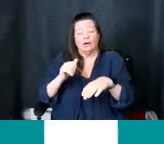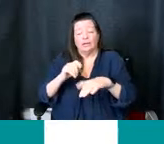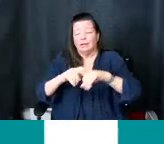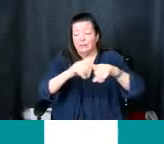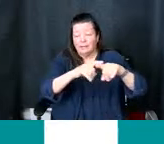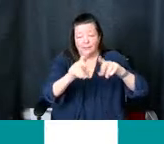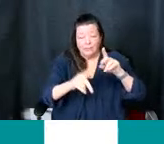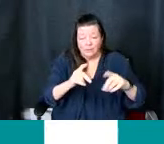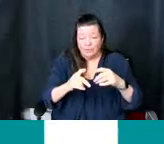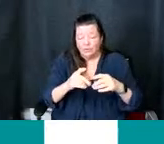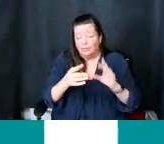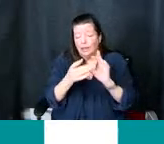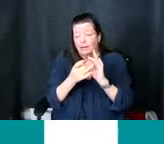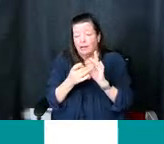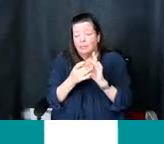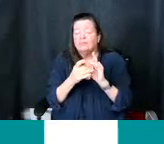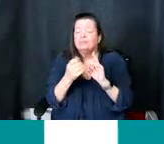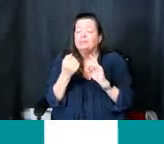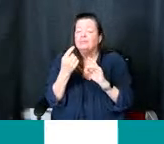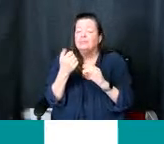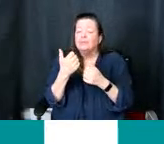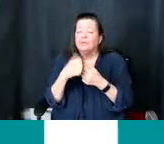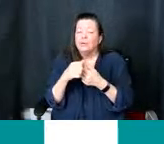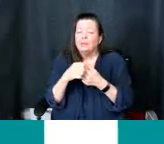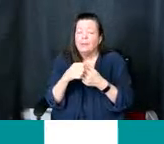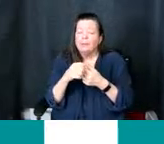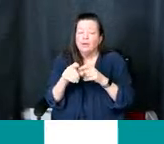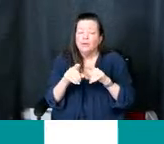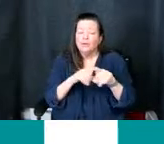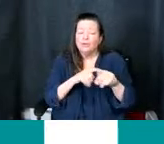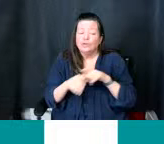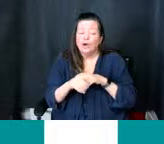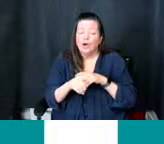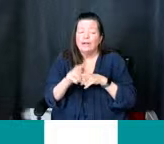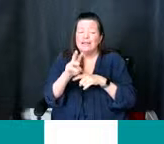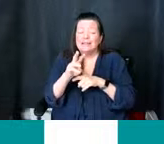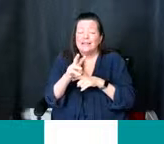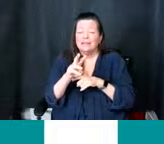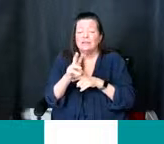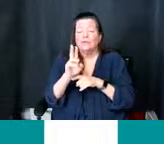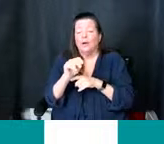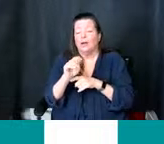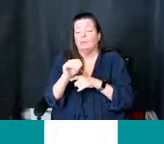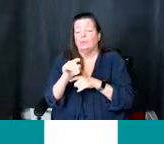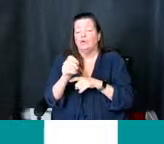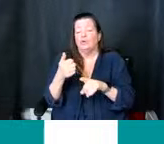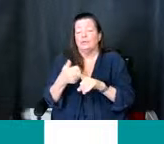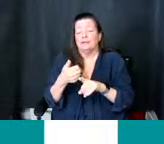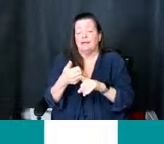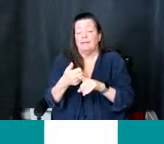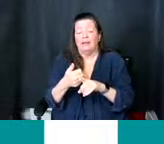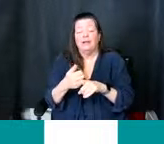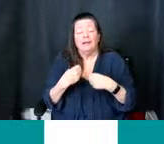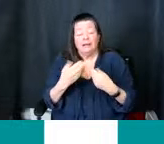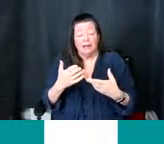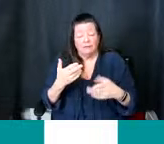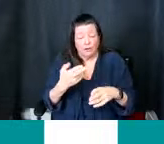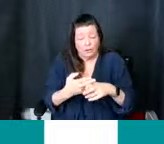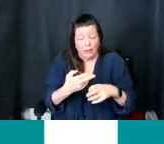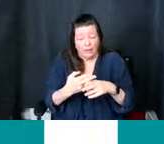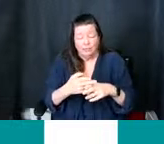comment. Please do remember also to dial *6 to unmute yourself. Please provide your name and